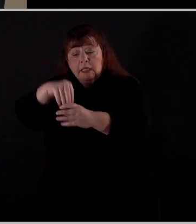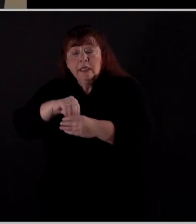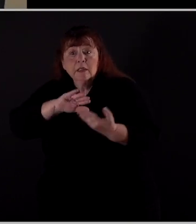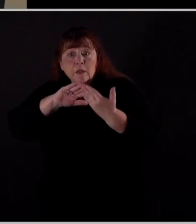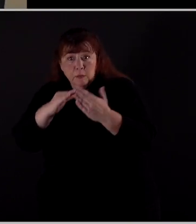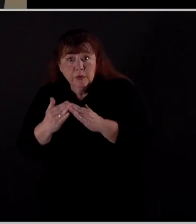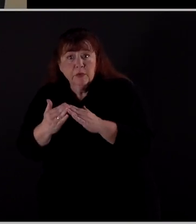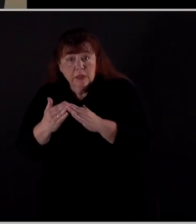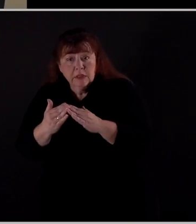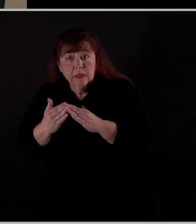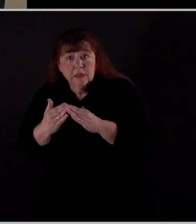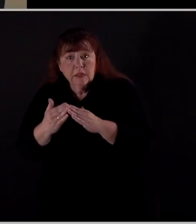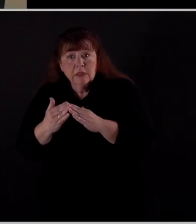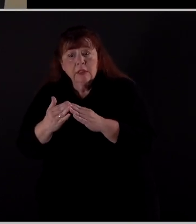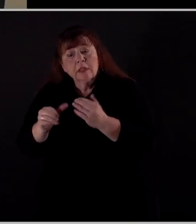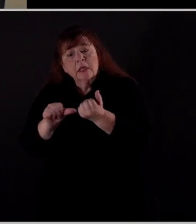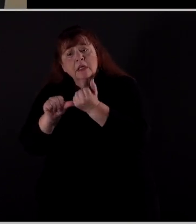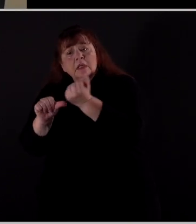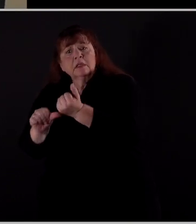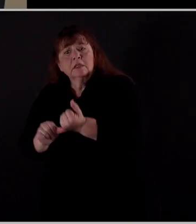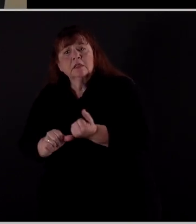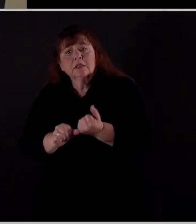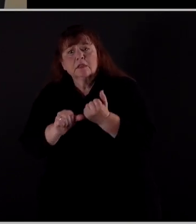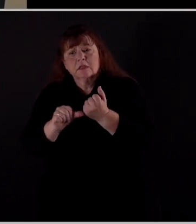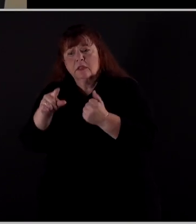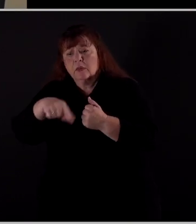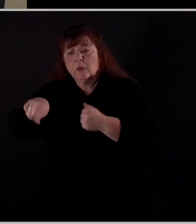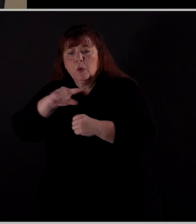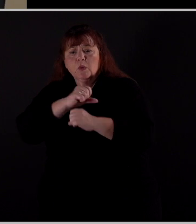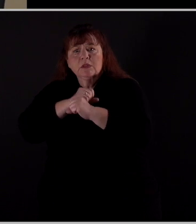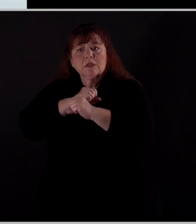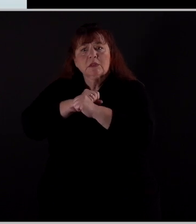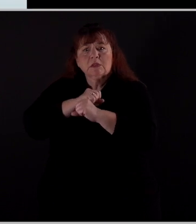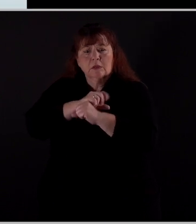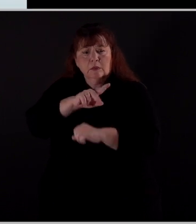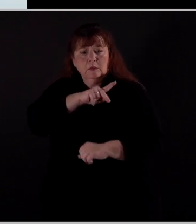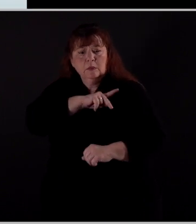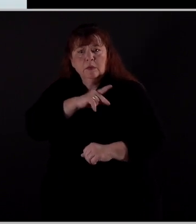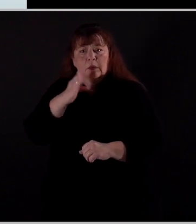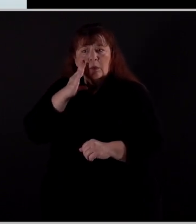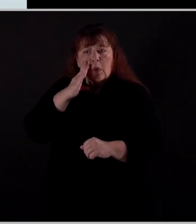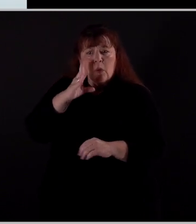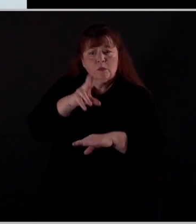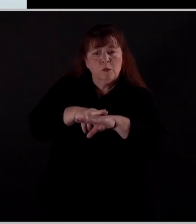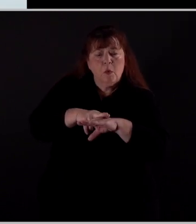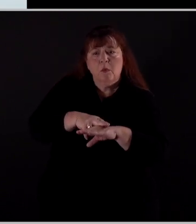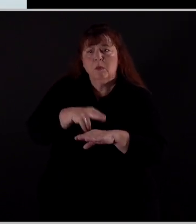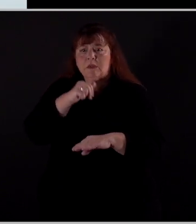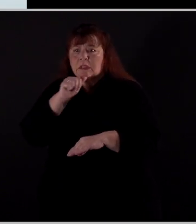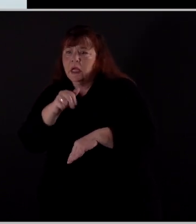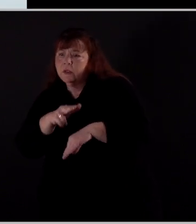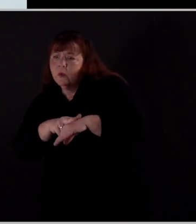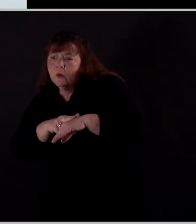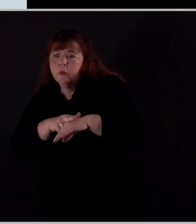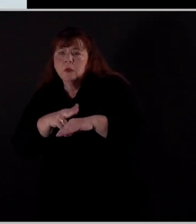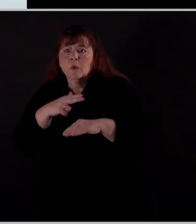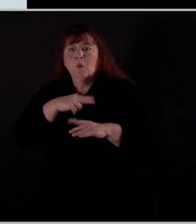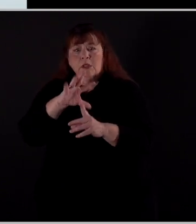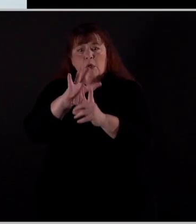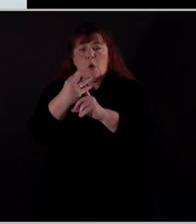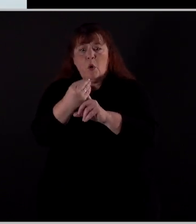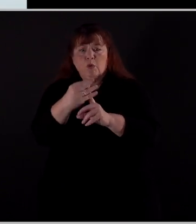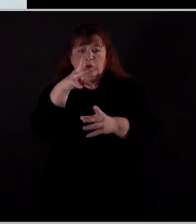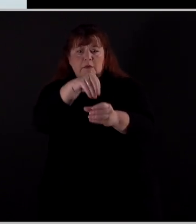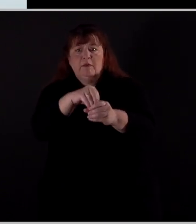community assisting the security personnel, knowing what's normal, what's not normal, what's from a particular culture, what's not